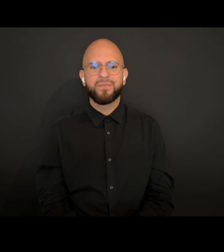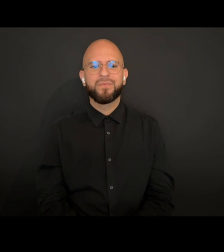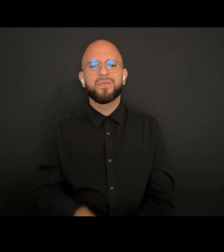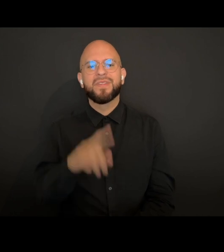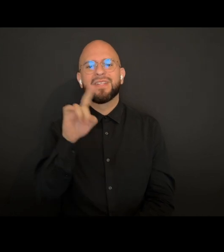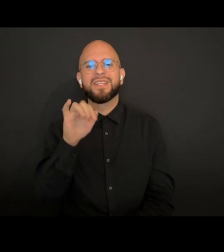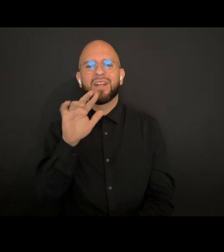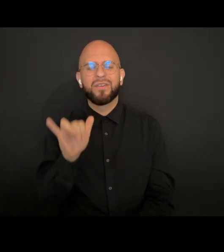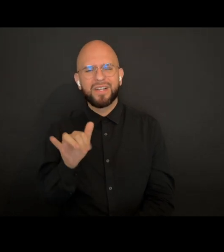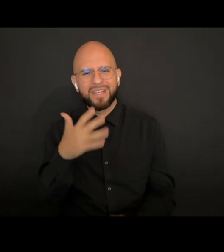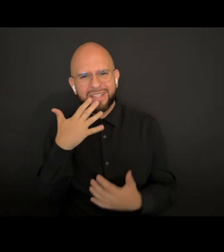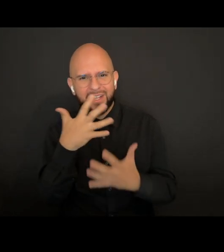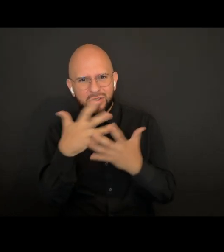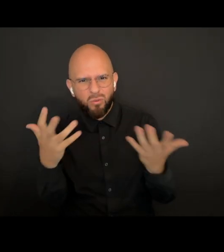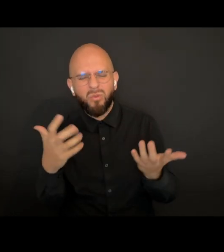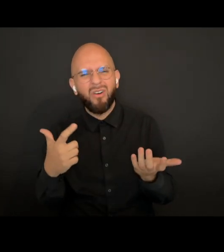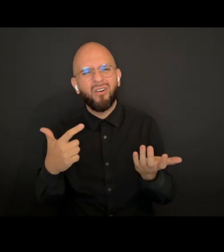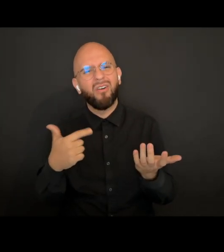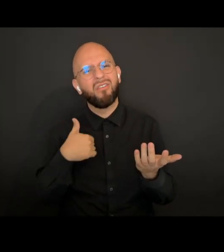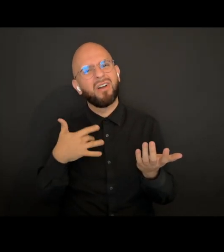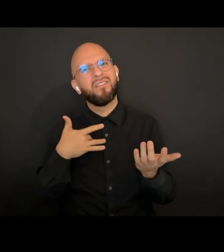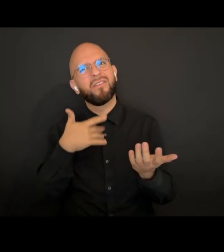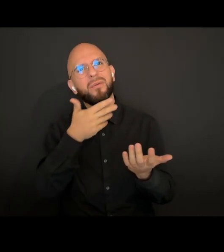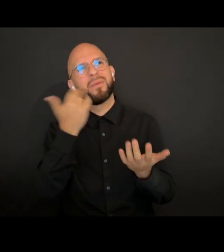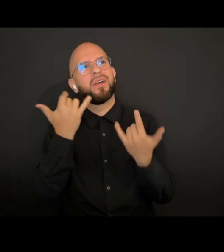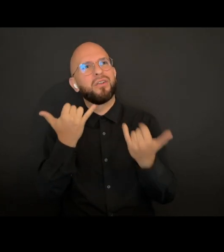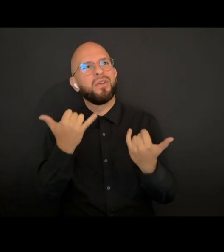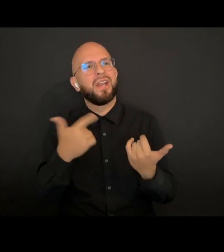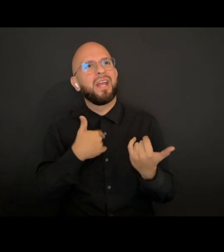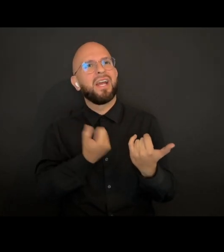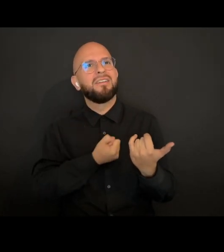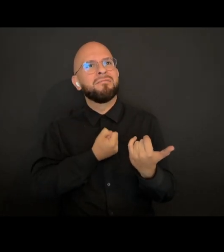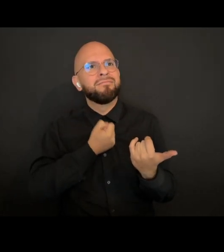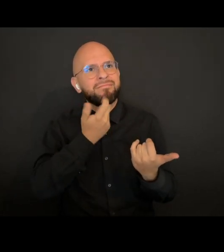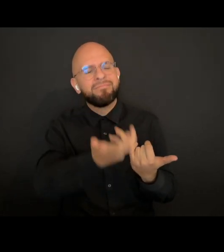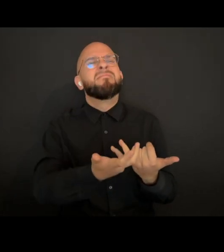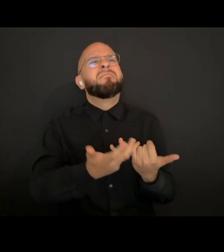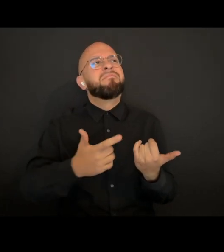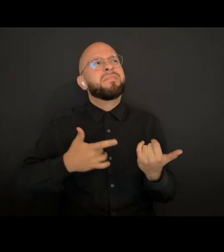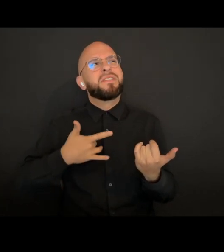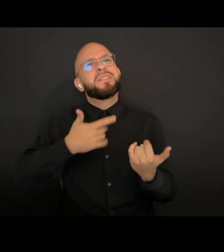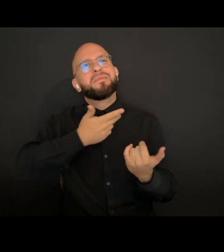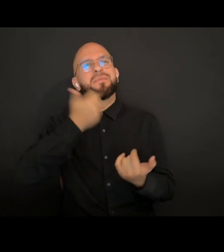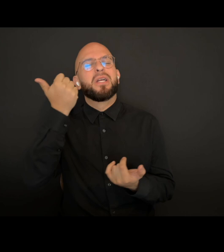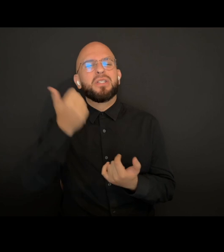Thank you so much, because I actually feel a lot better today now that I've talked about it, really.